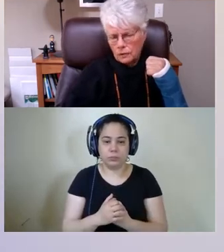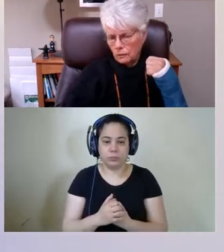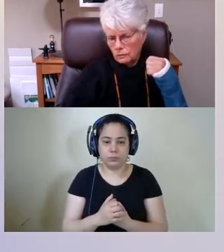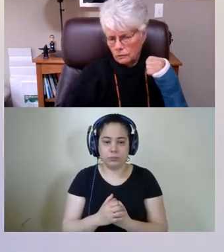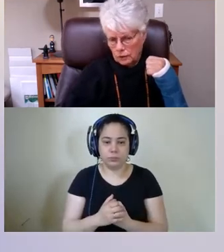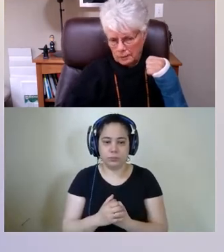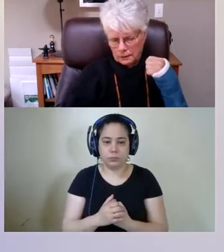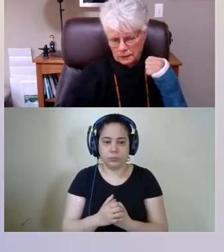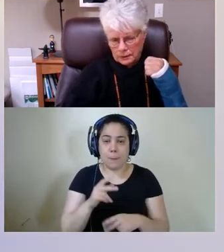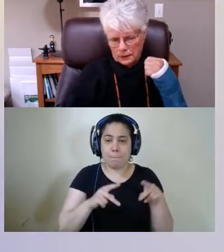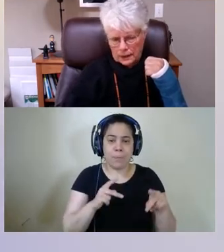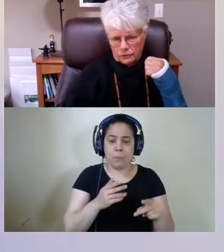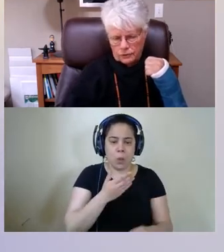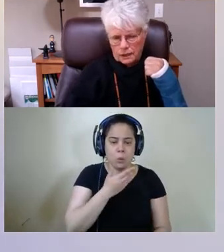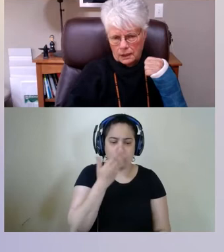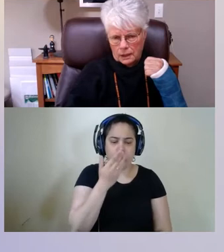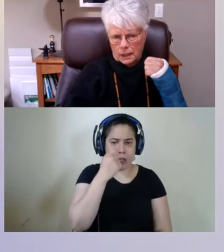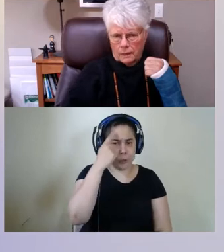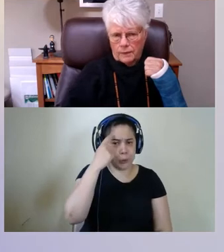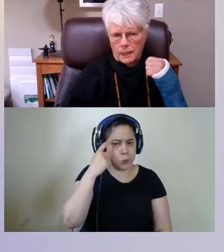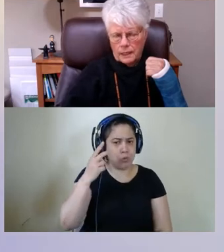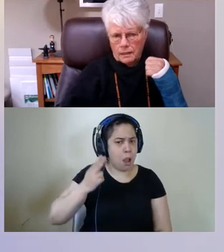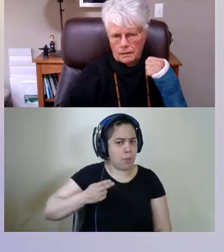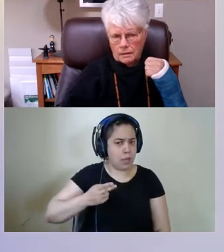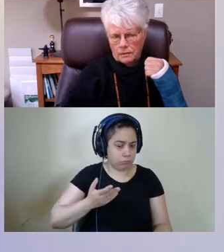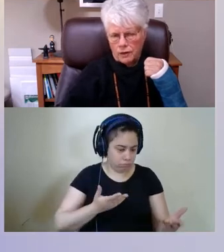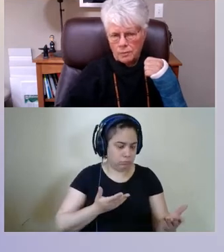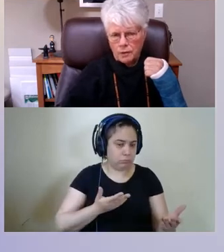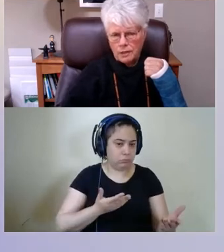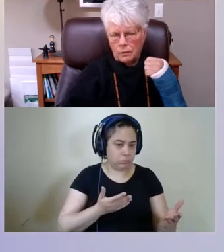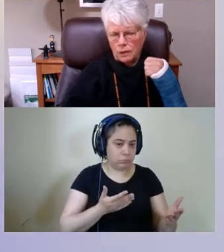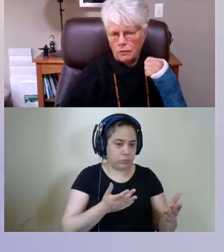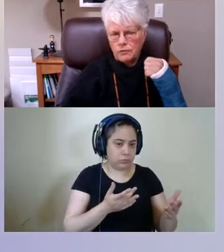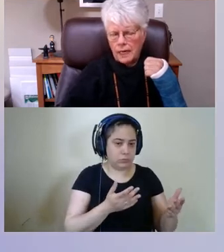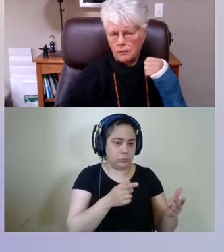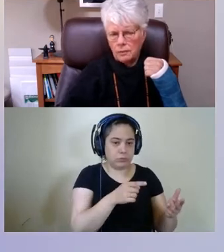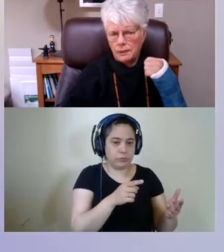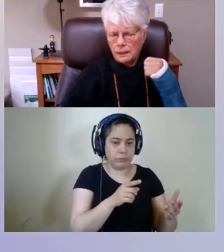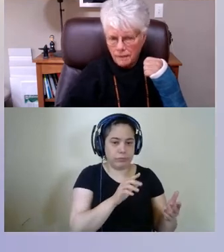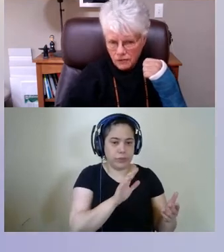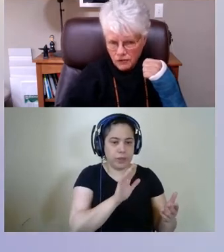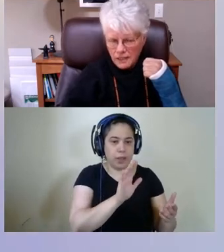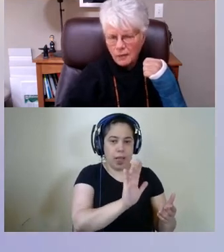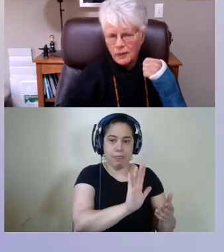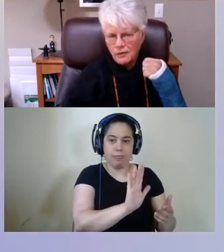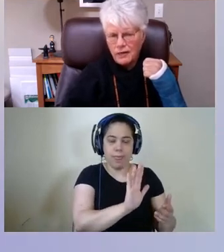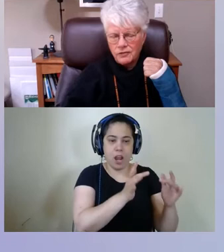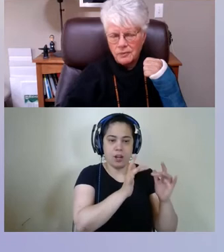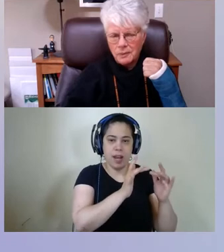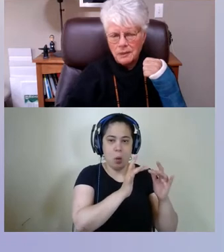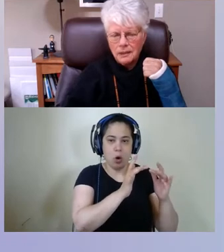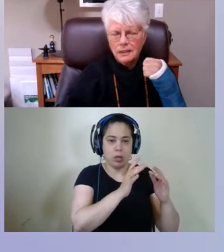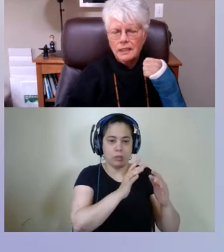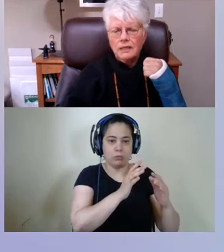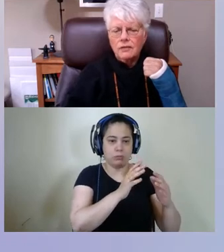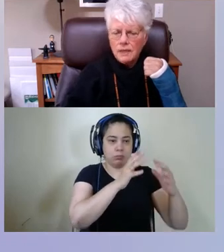had no trauma history, the default mode network goes down completely. This is the network at rest,